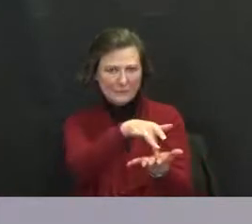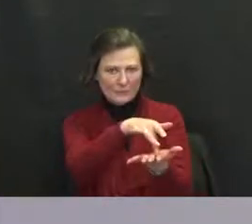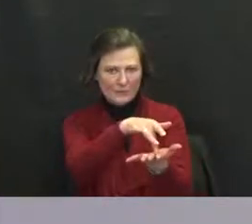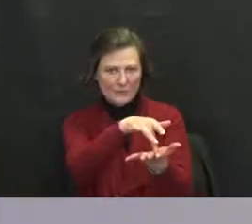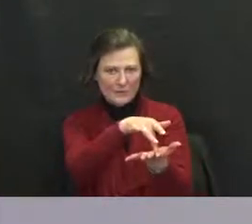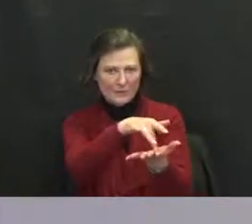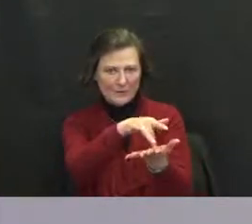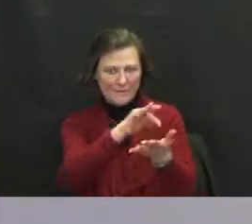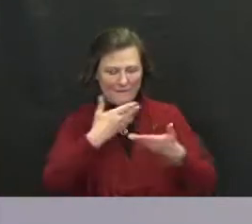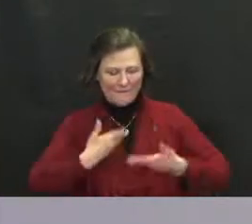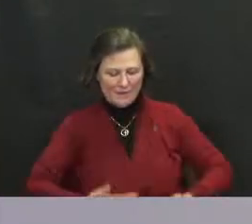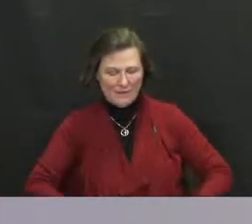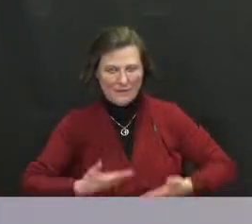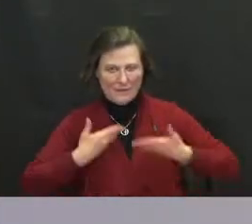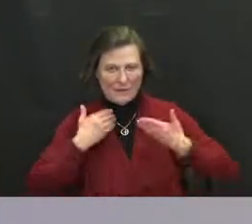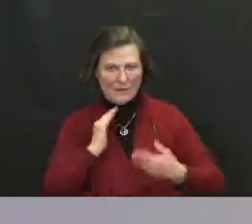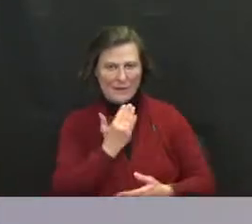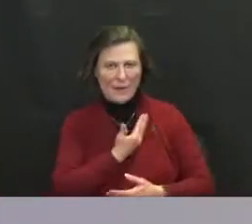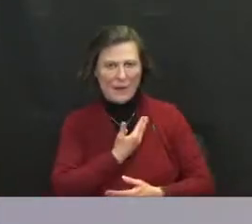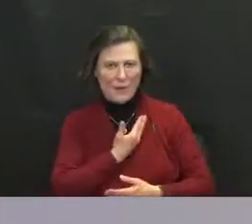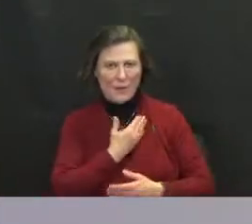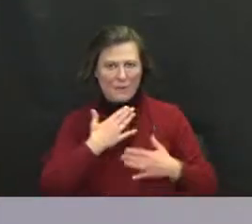of our being.